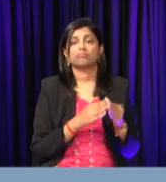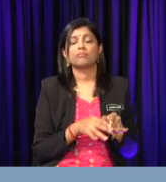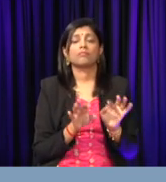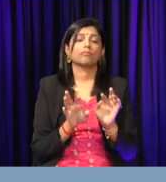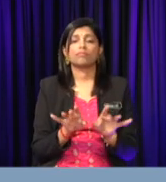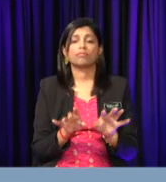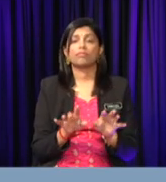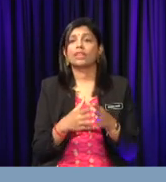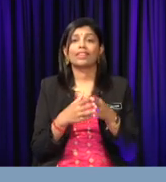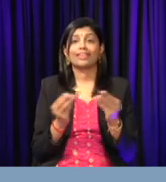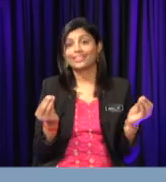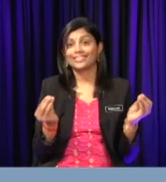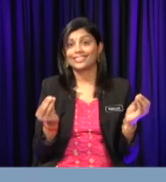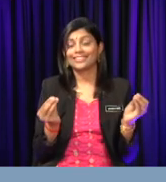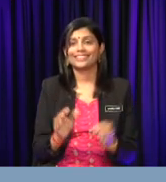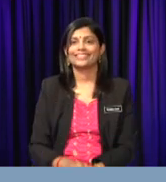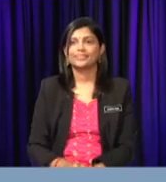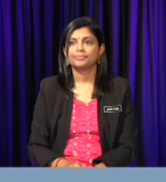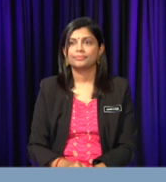Vinusha?